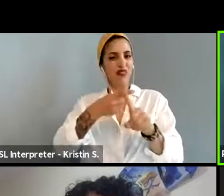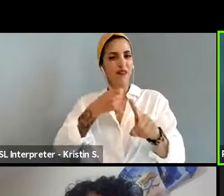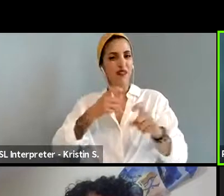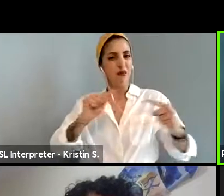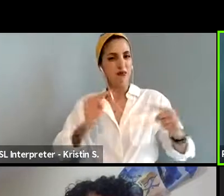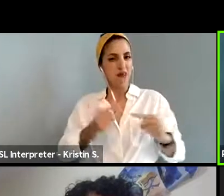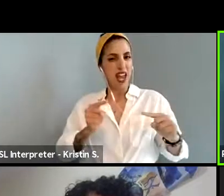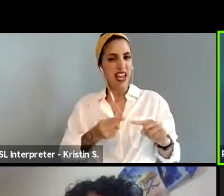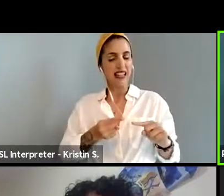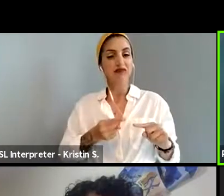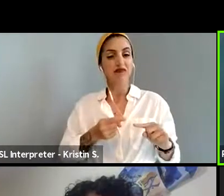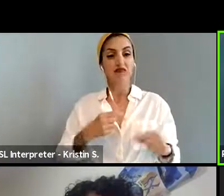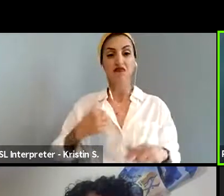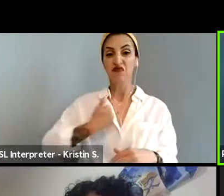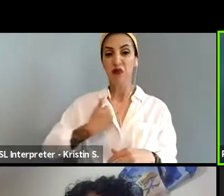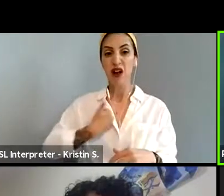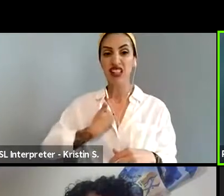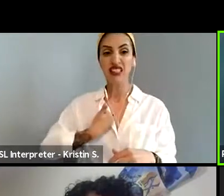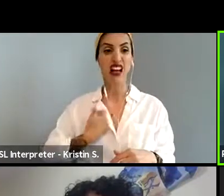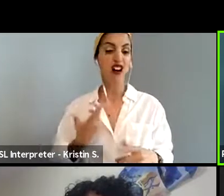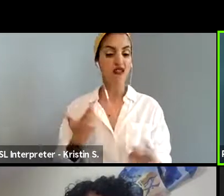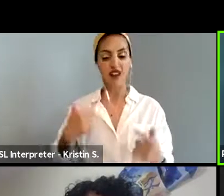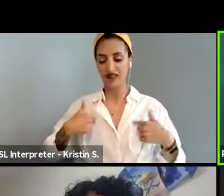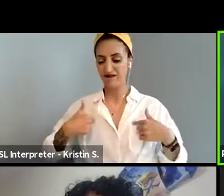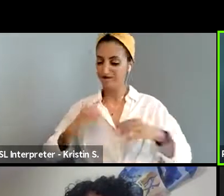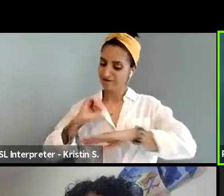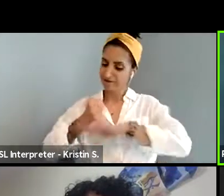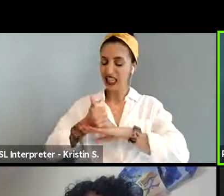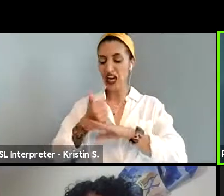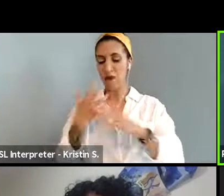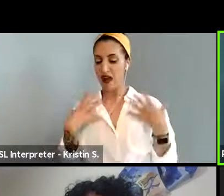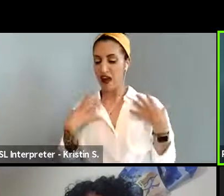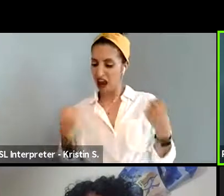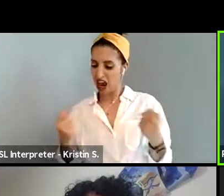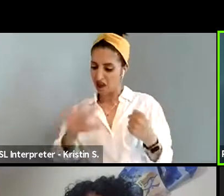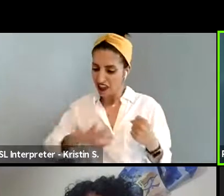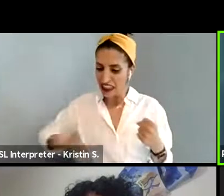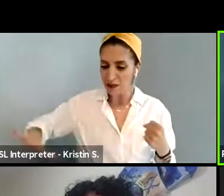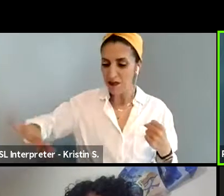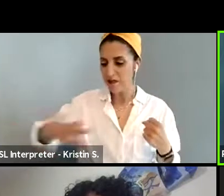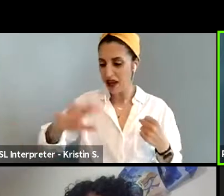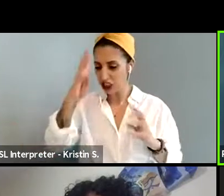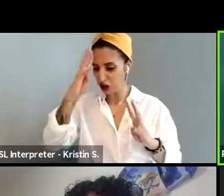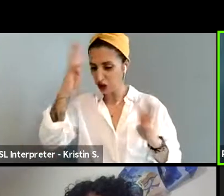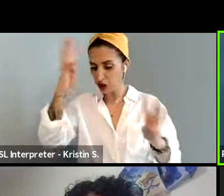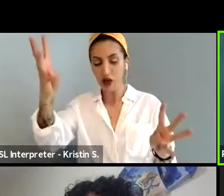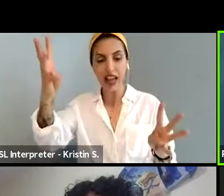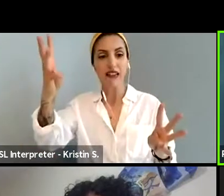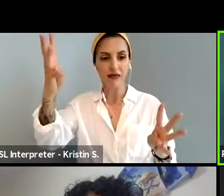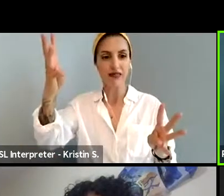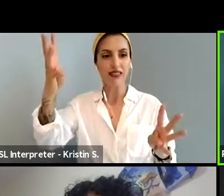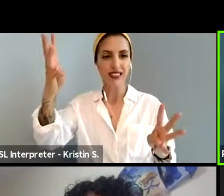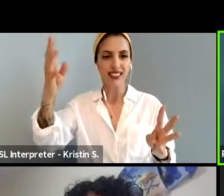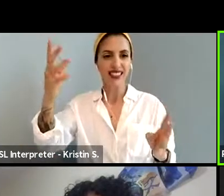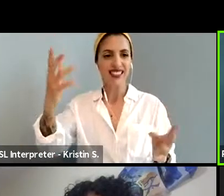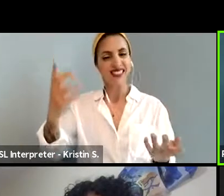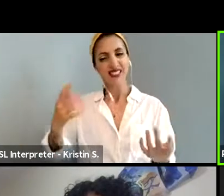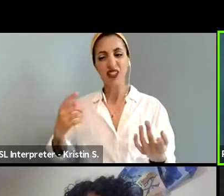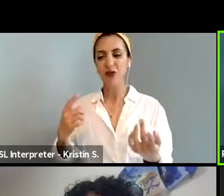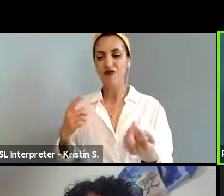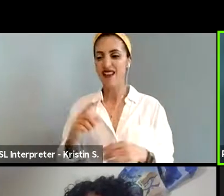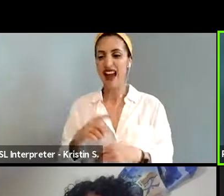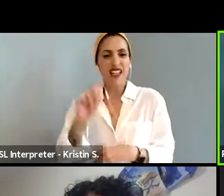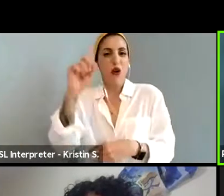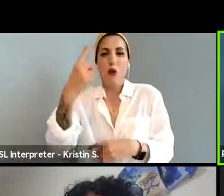my hardest to create healthy space in my life so that I can create, because I basically always felt like I could only create when I was healthy